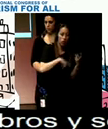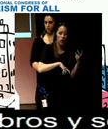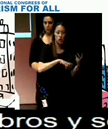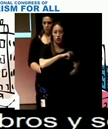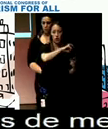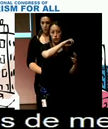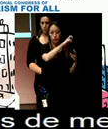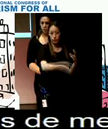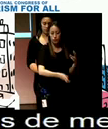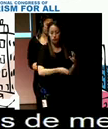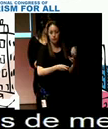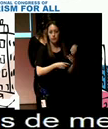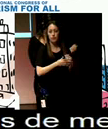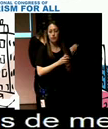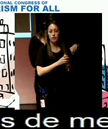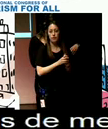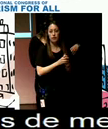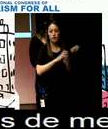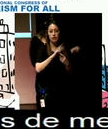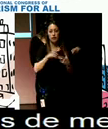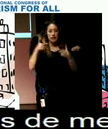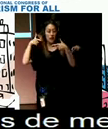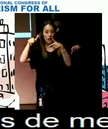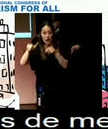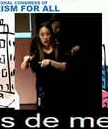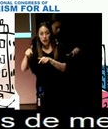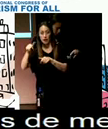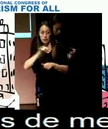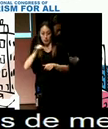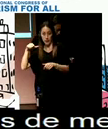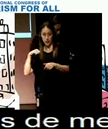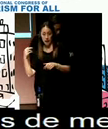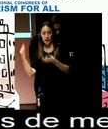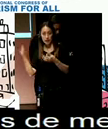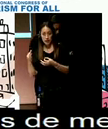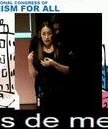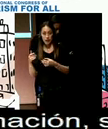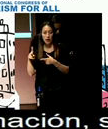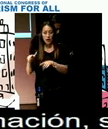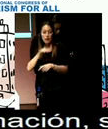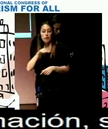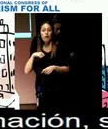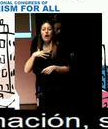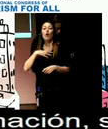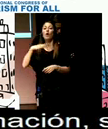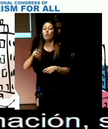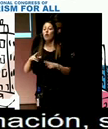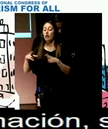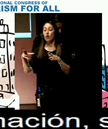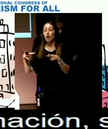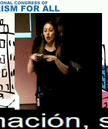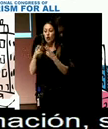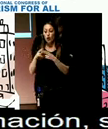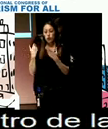information. Within the private area, for registered members only, mind you, it's a B2B, there is where you'll find the sales